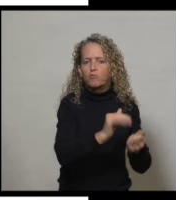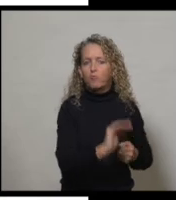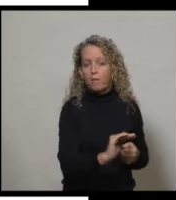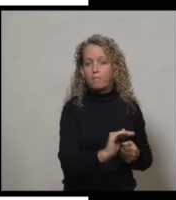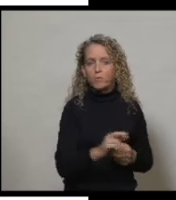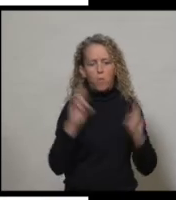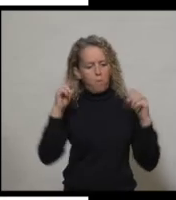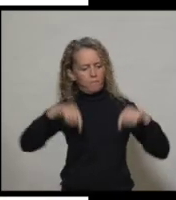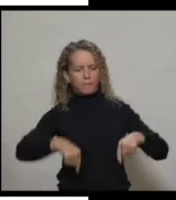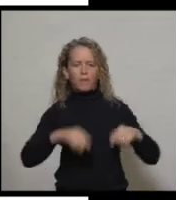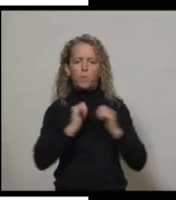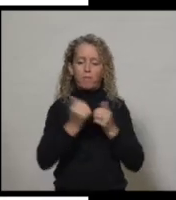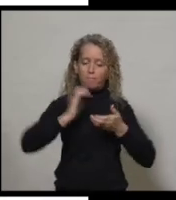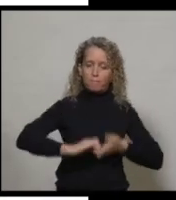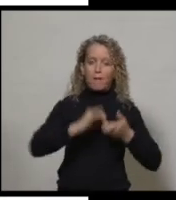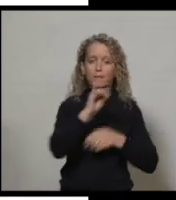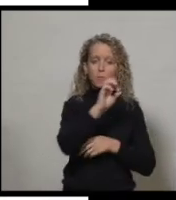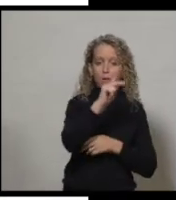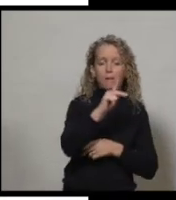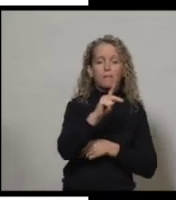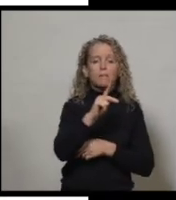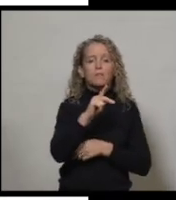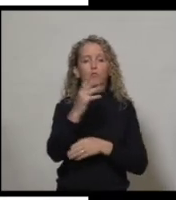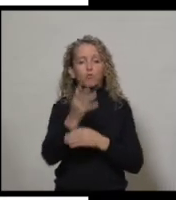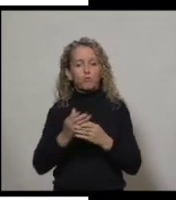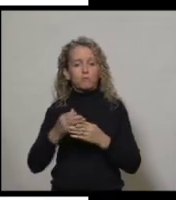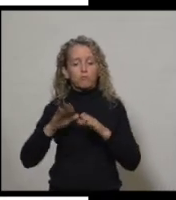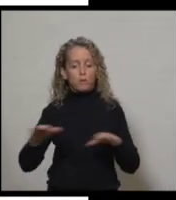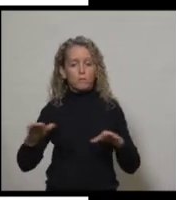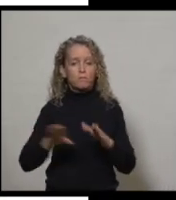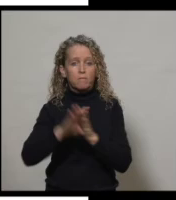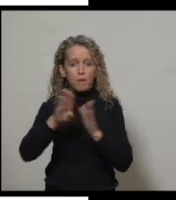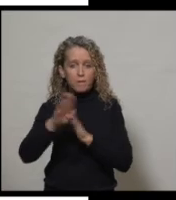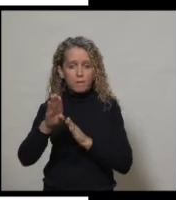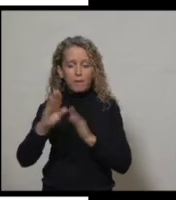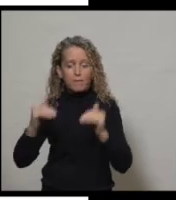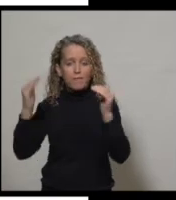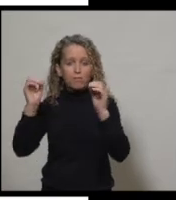one way between the IWK and Department of Education and Early Childhood Development that we can do this.